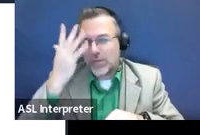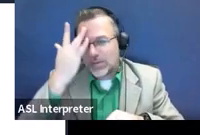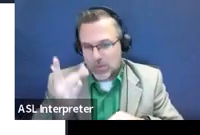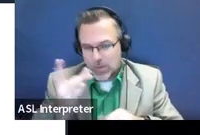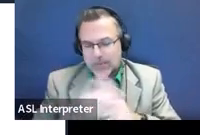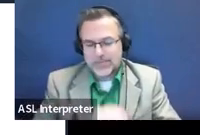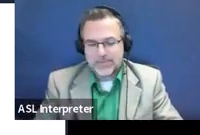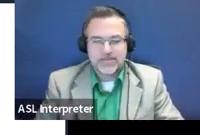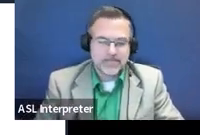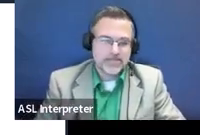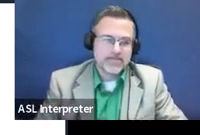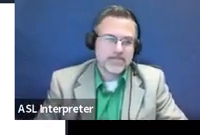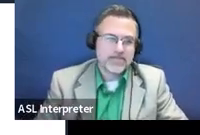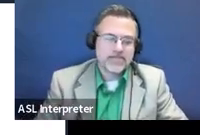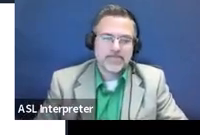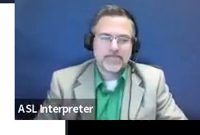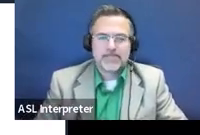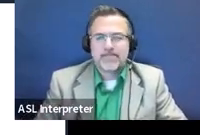things.